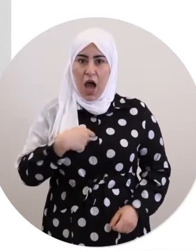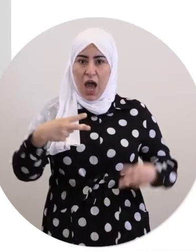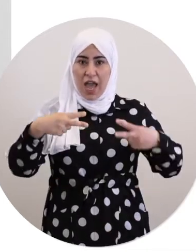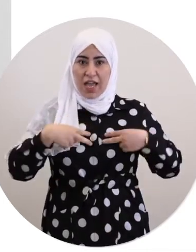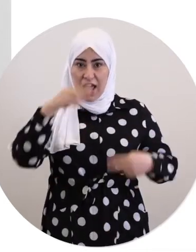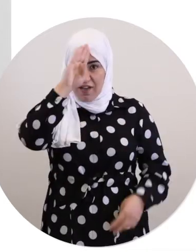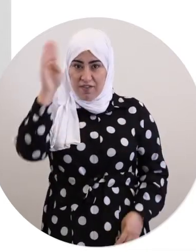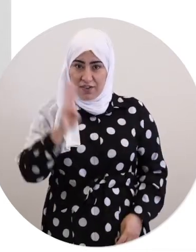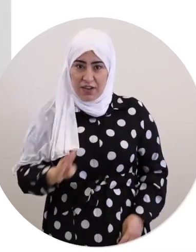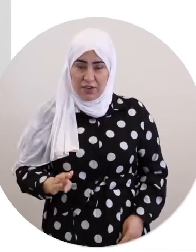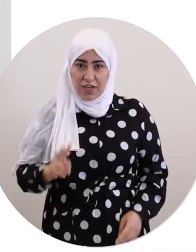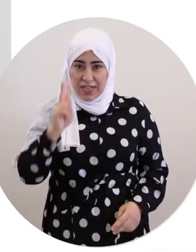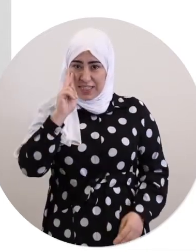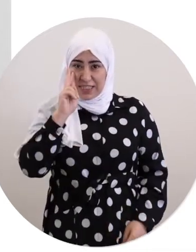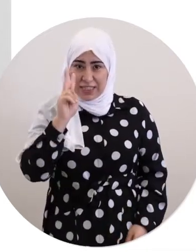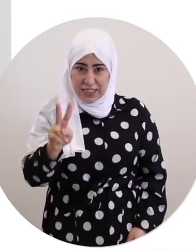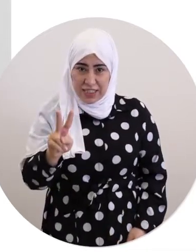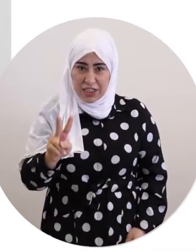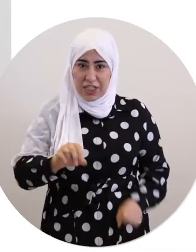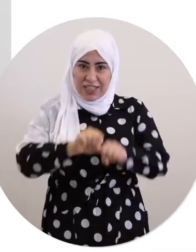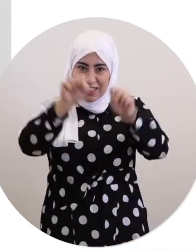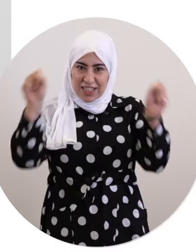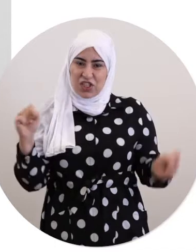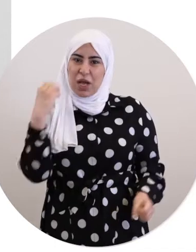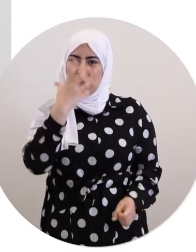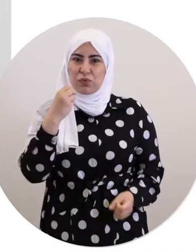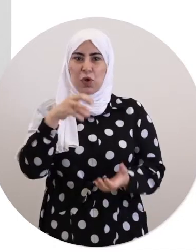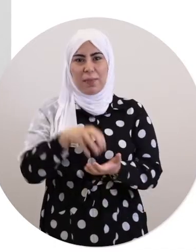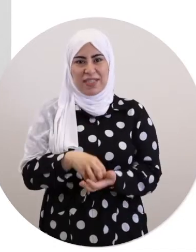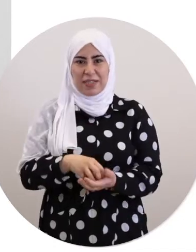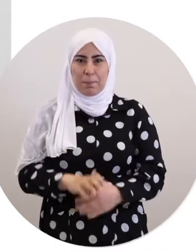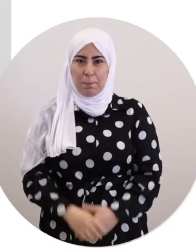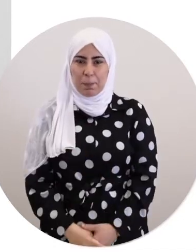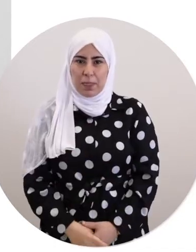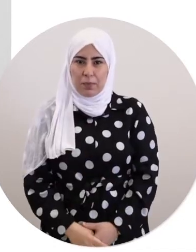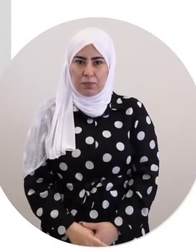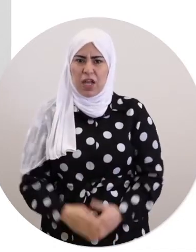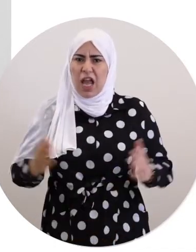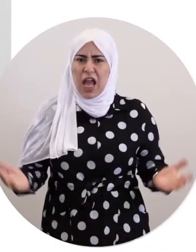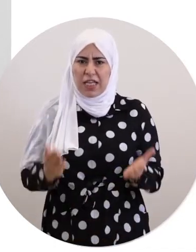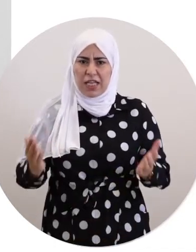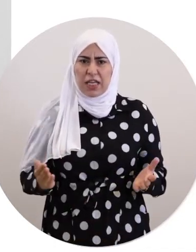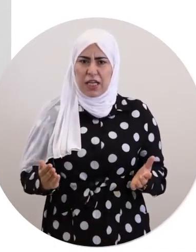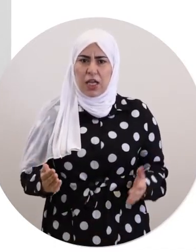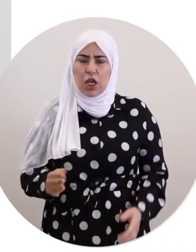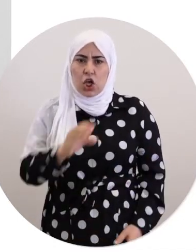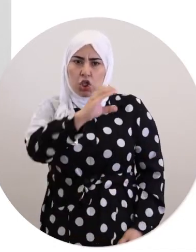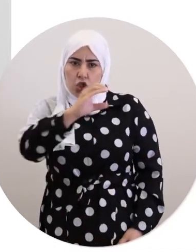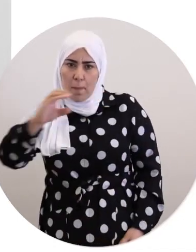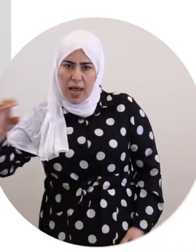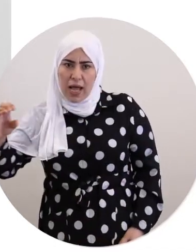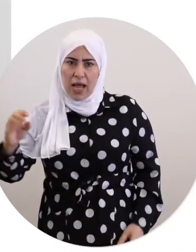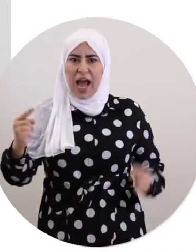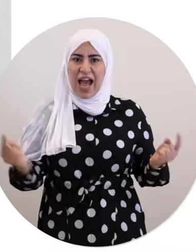never seen such a beautiful place. It's so pretty for me. Now, any regular sentence in grammar starts